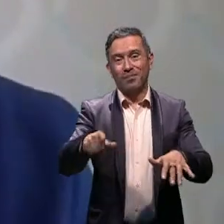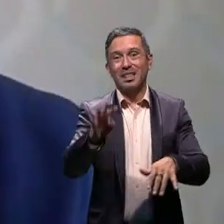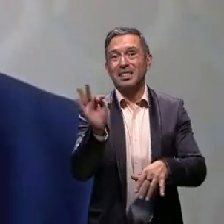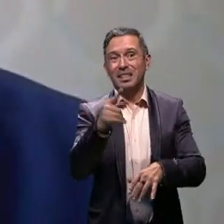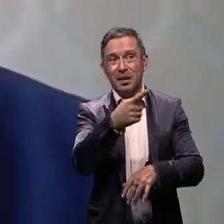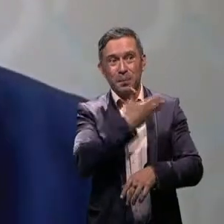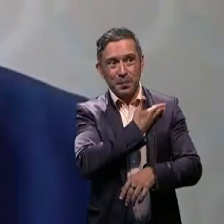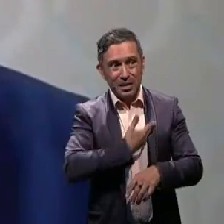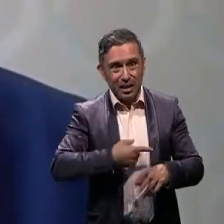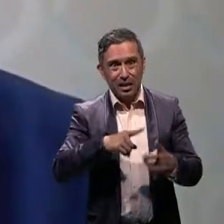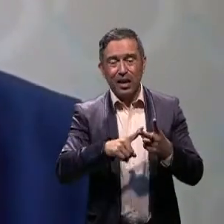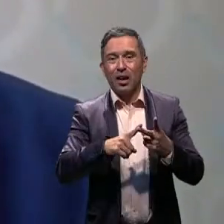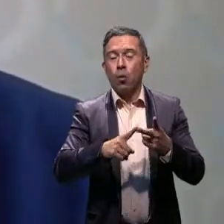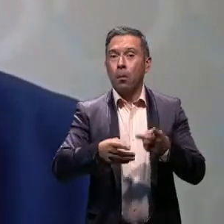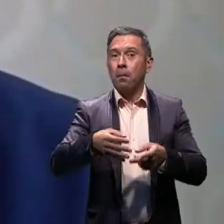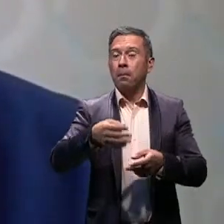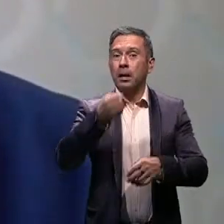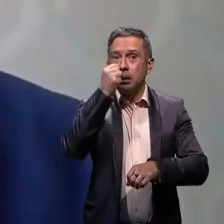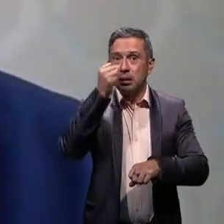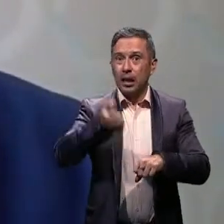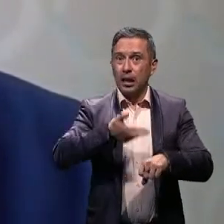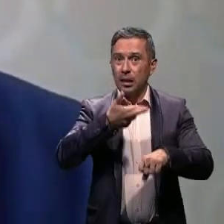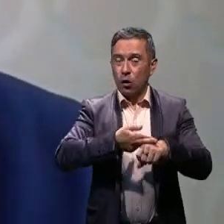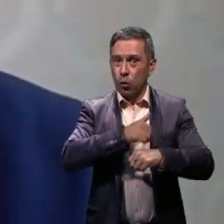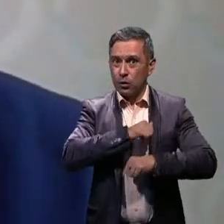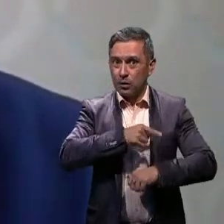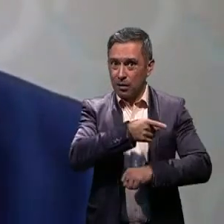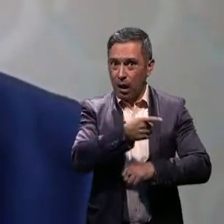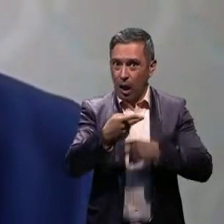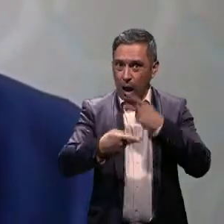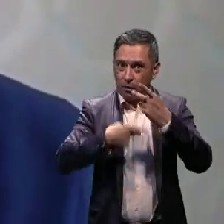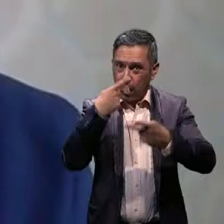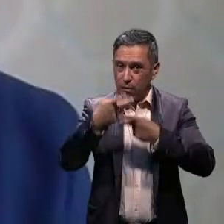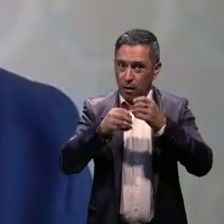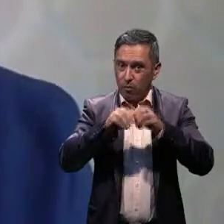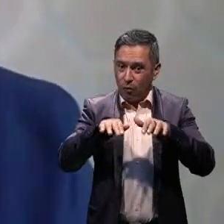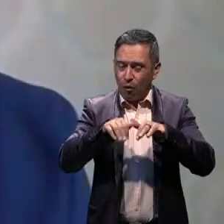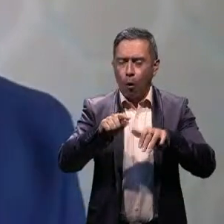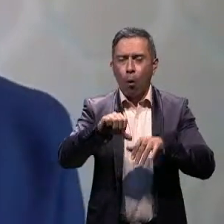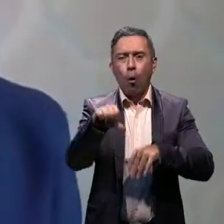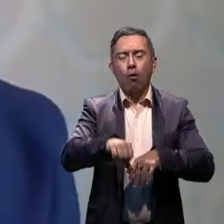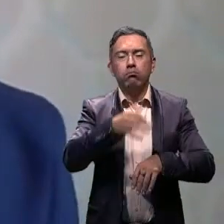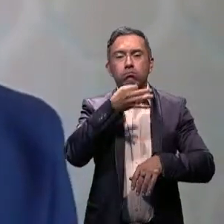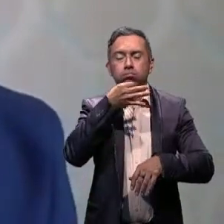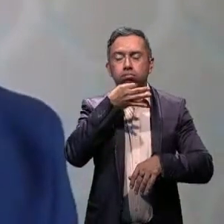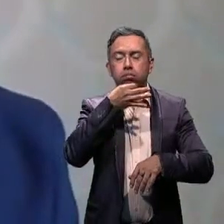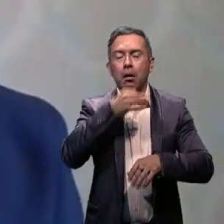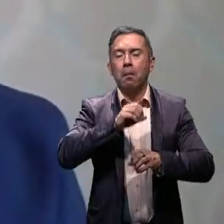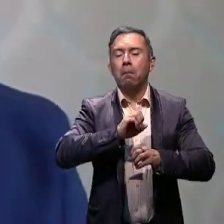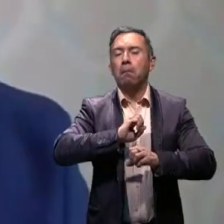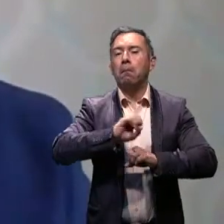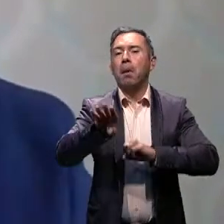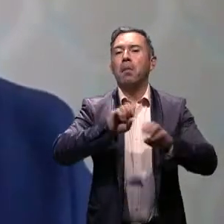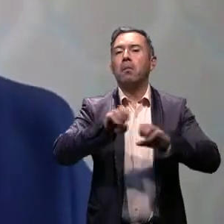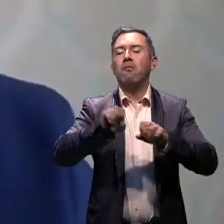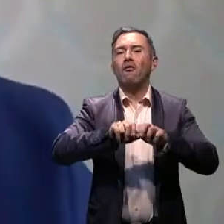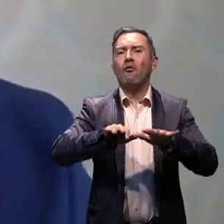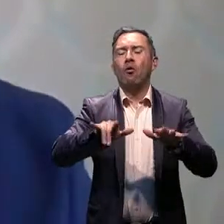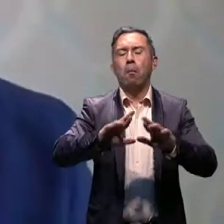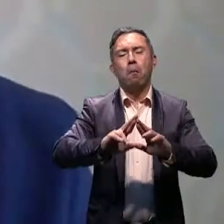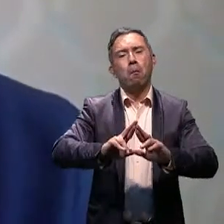if the ministers are talking, of course, this is going to have a huge media